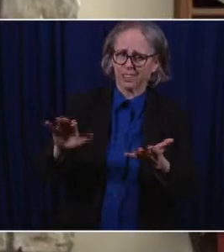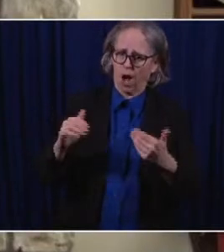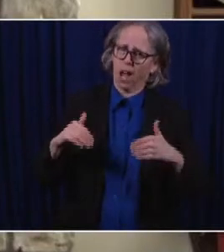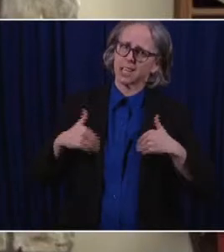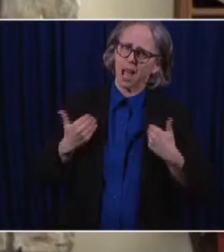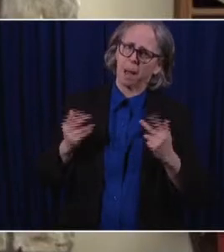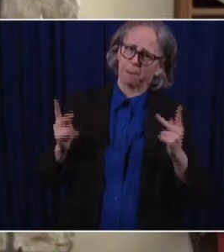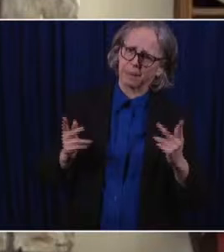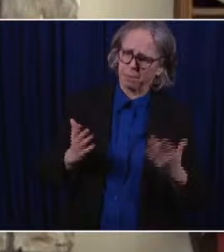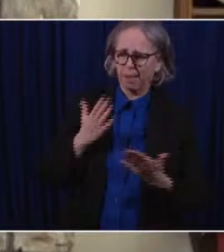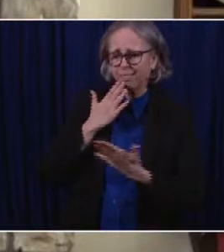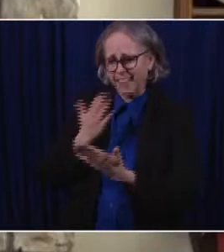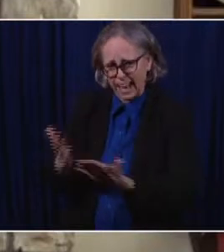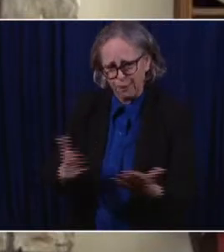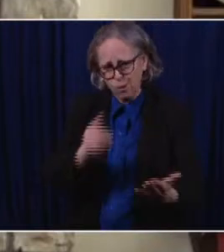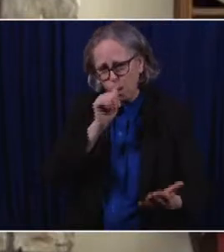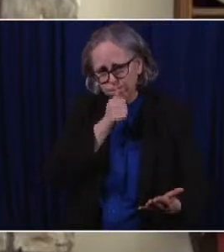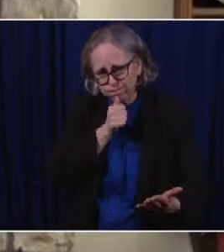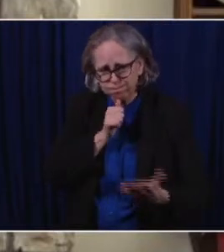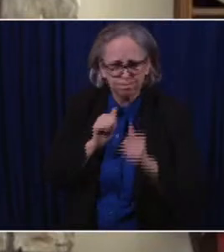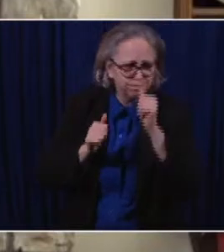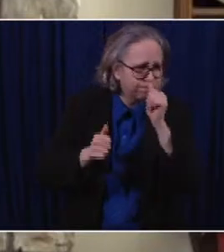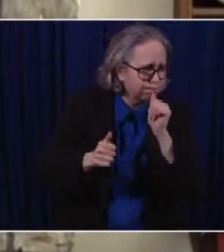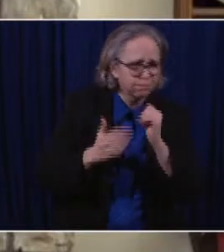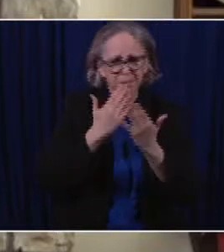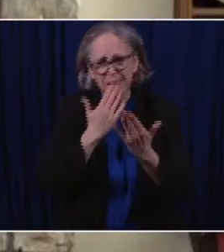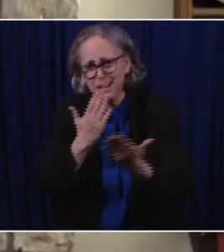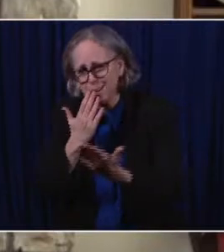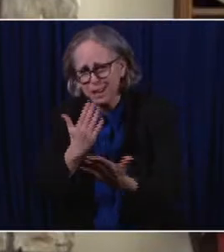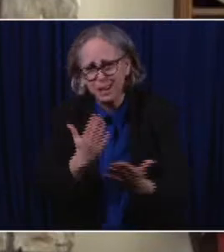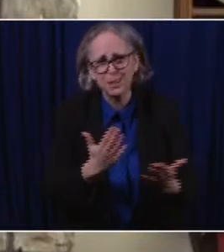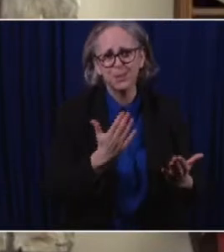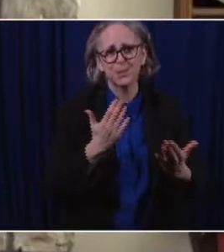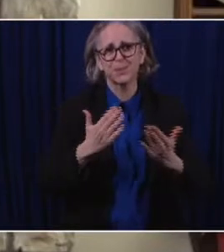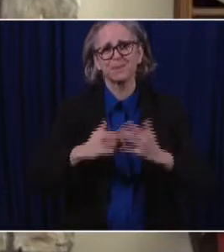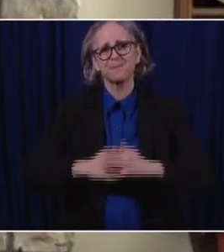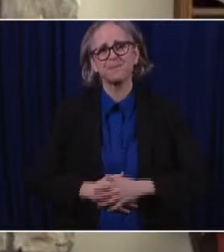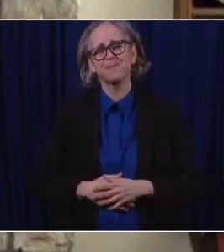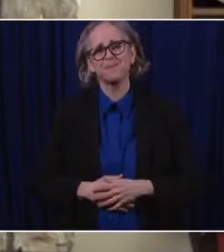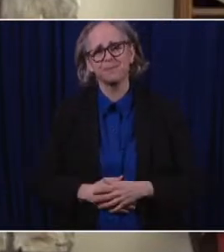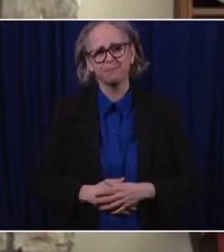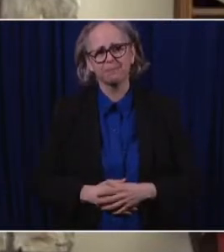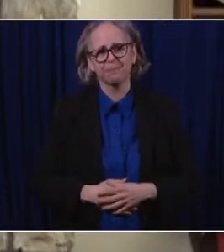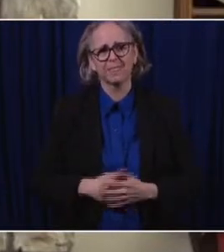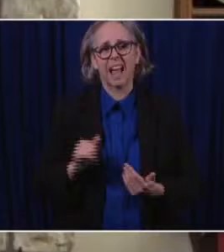Now let me turn to Lieutenant Governor Houston for some additional comments on this issue.